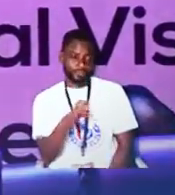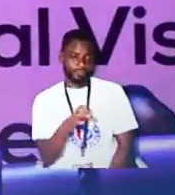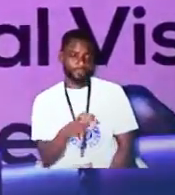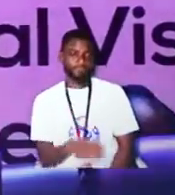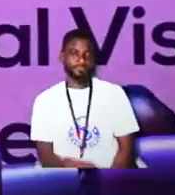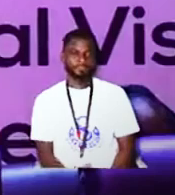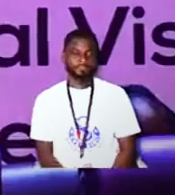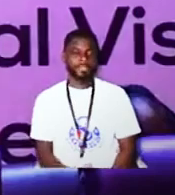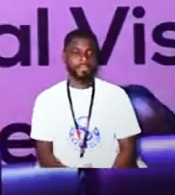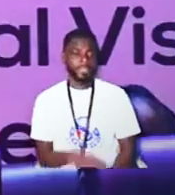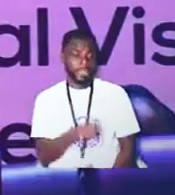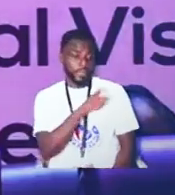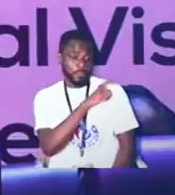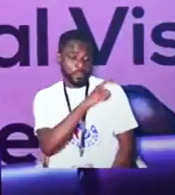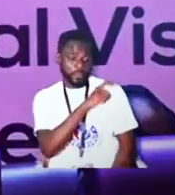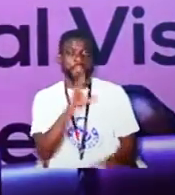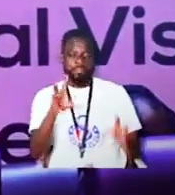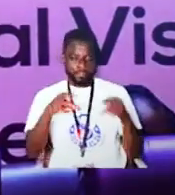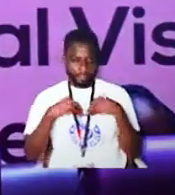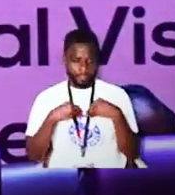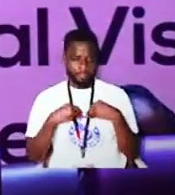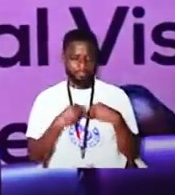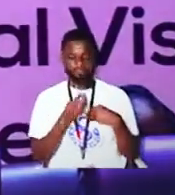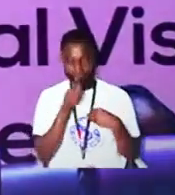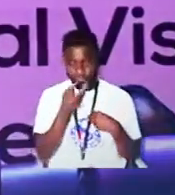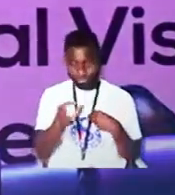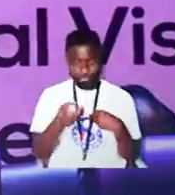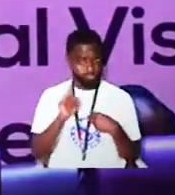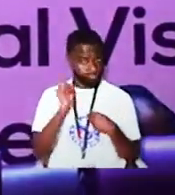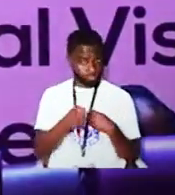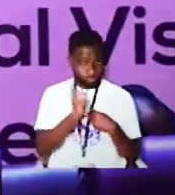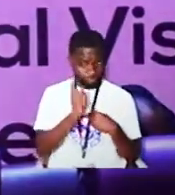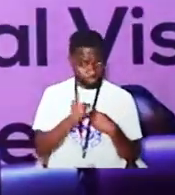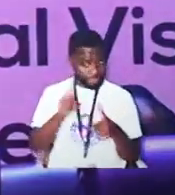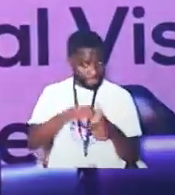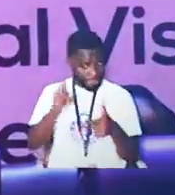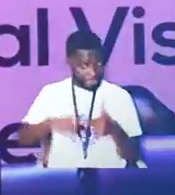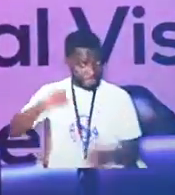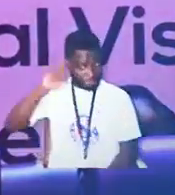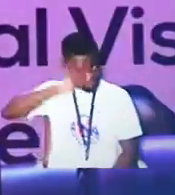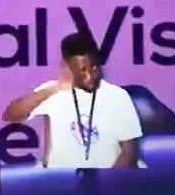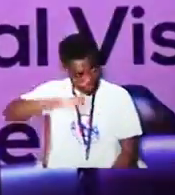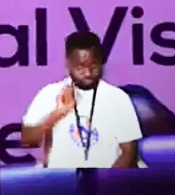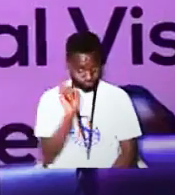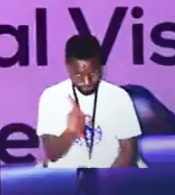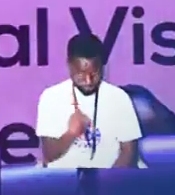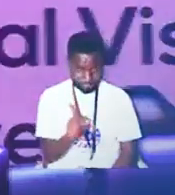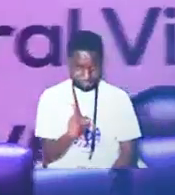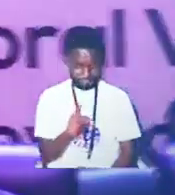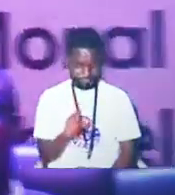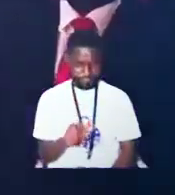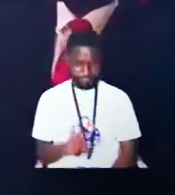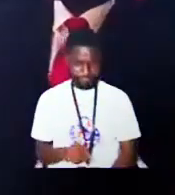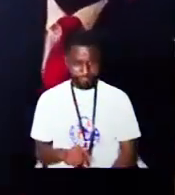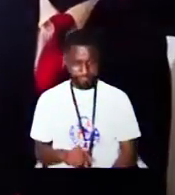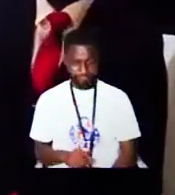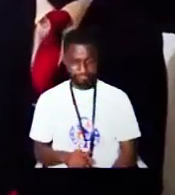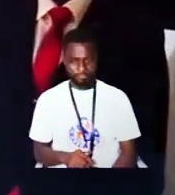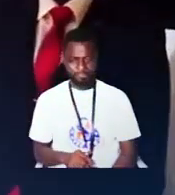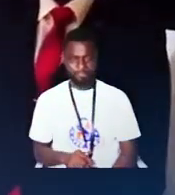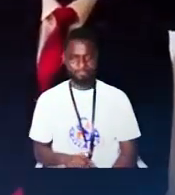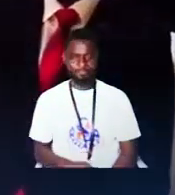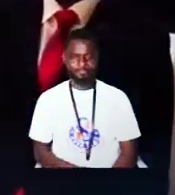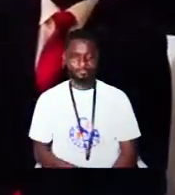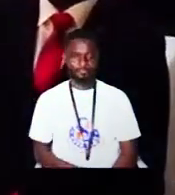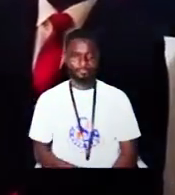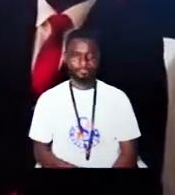This man took it. They said, next time, I have to learn things. Now look at it. These